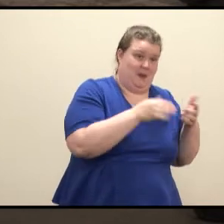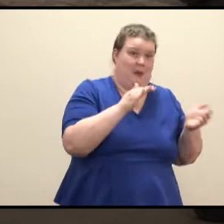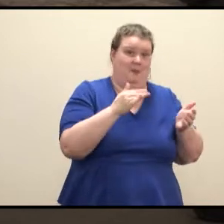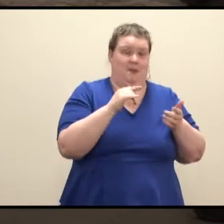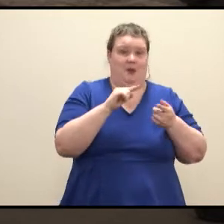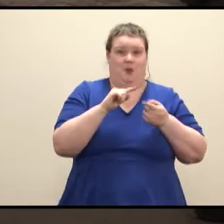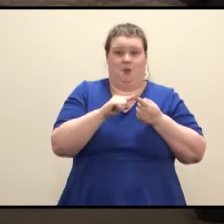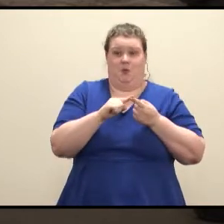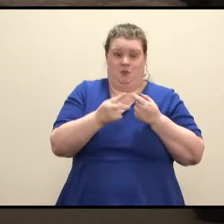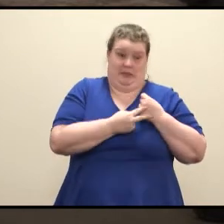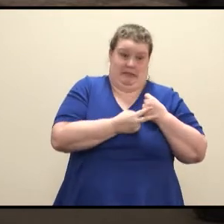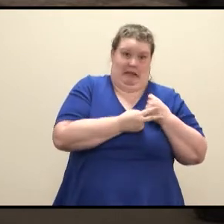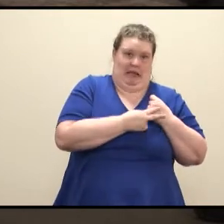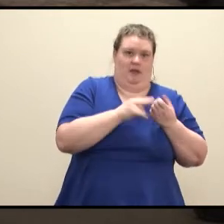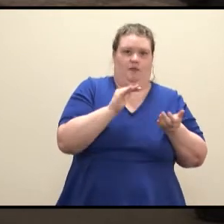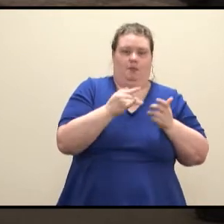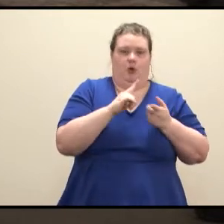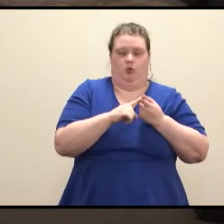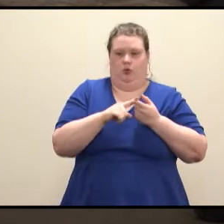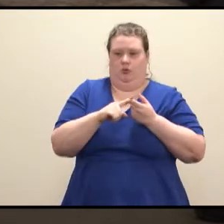So,